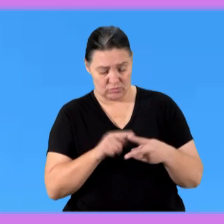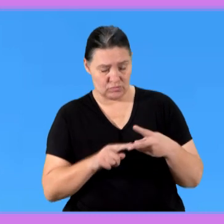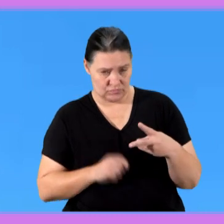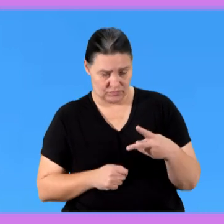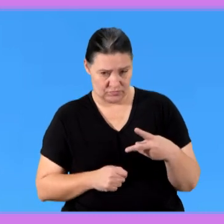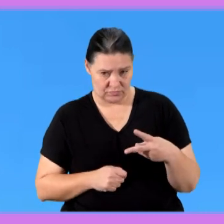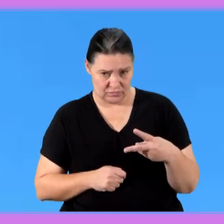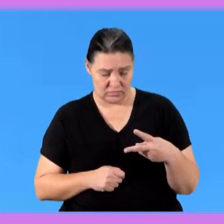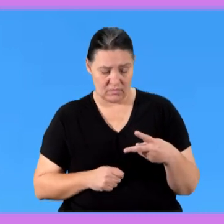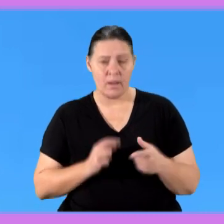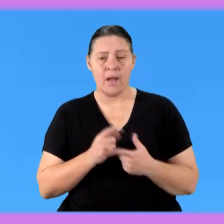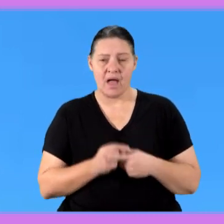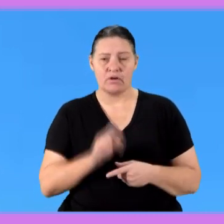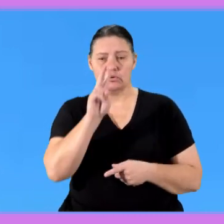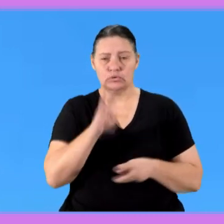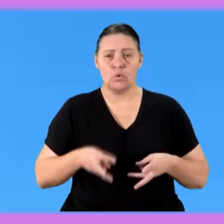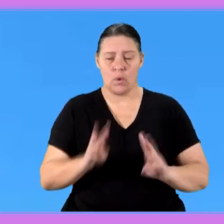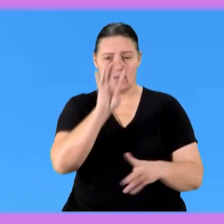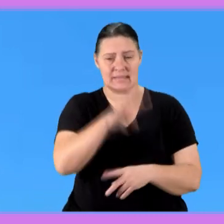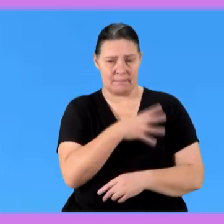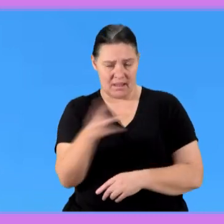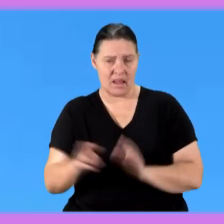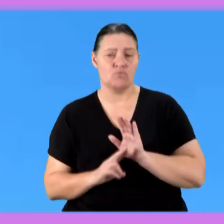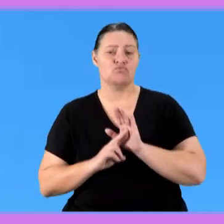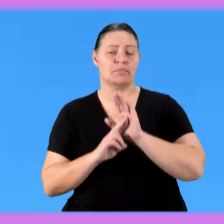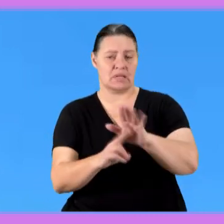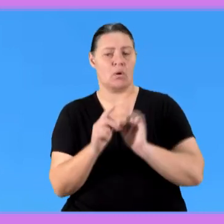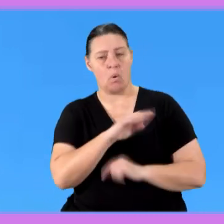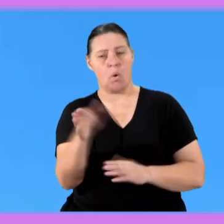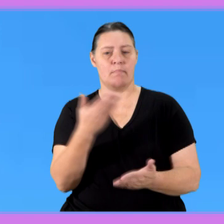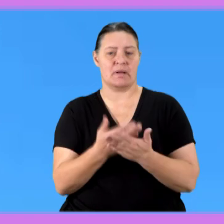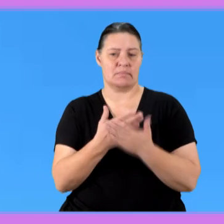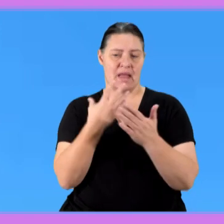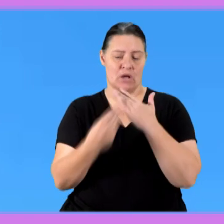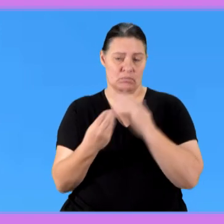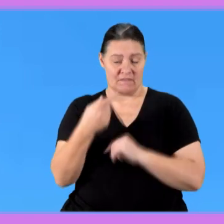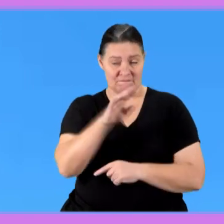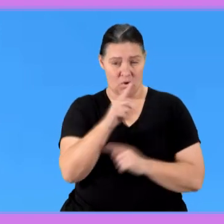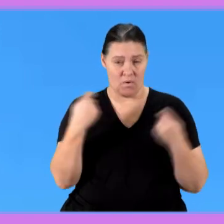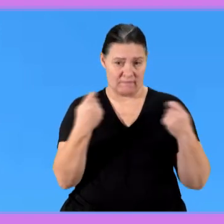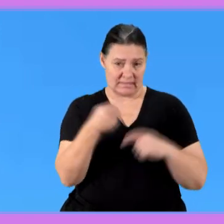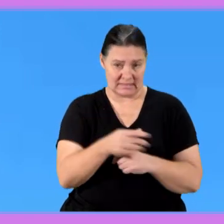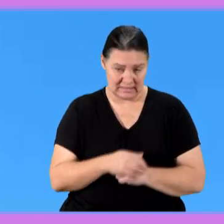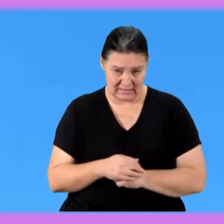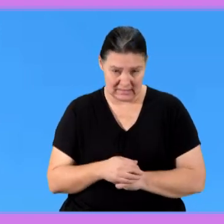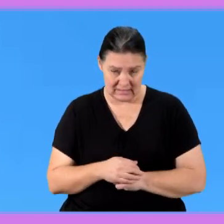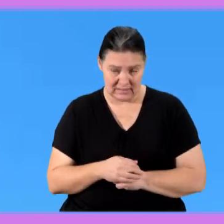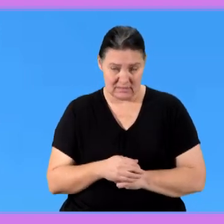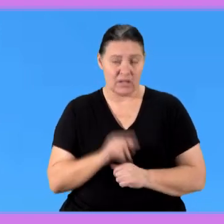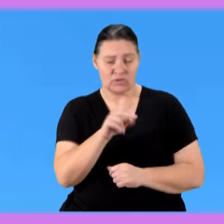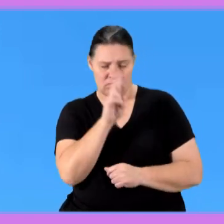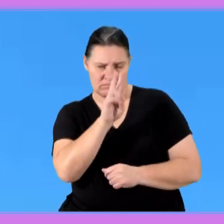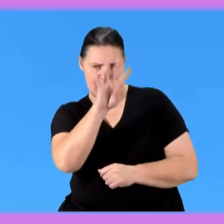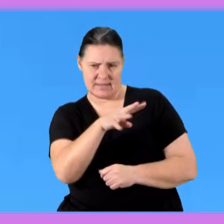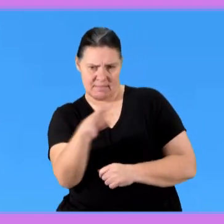So 2A, draw a two-way table to represent all the possible outcomes for this event. Okay, so now let's